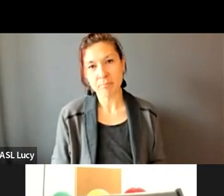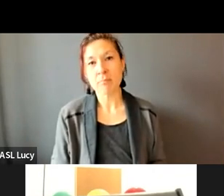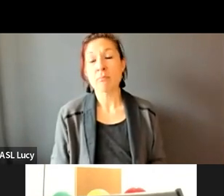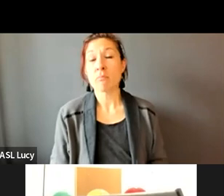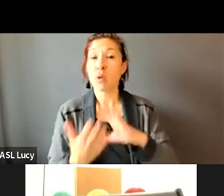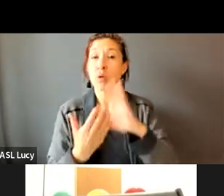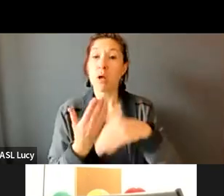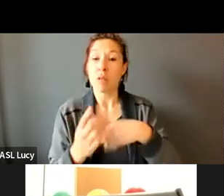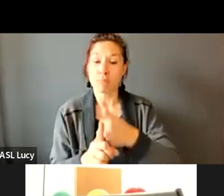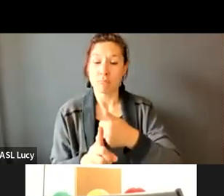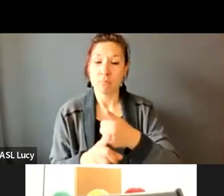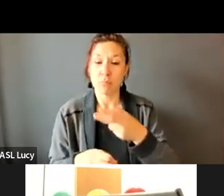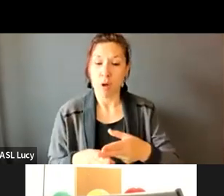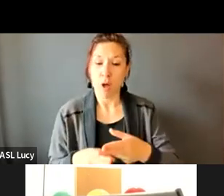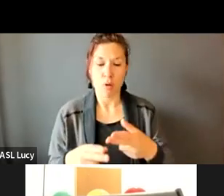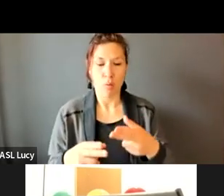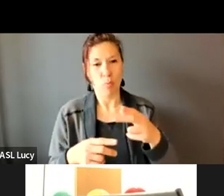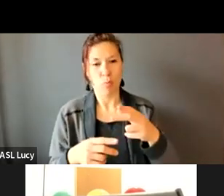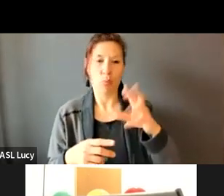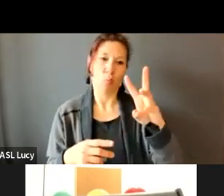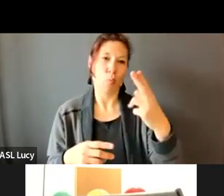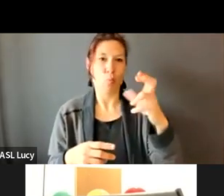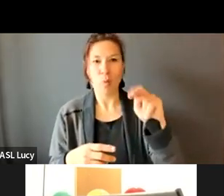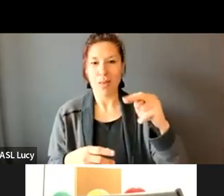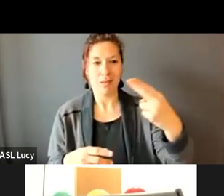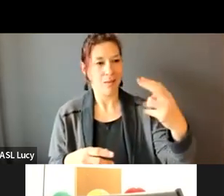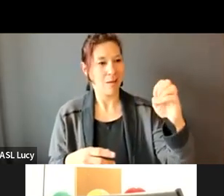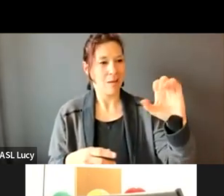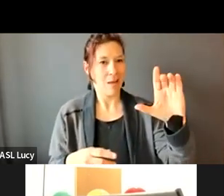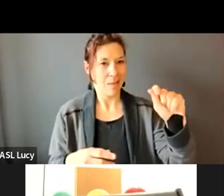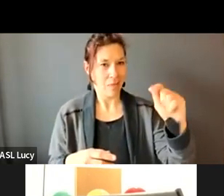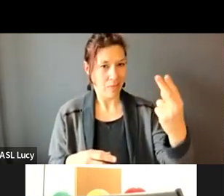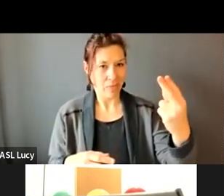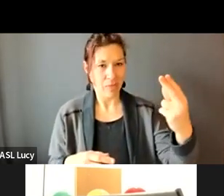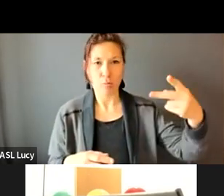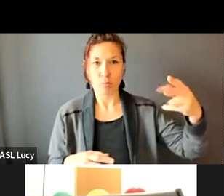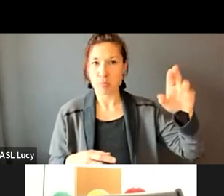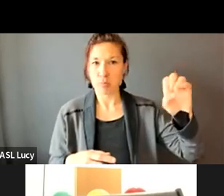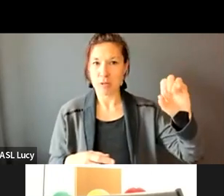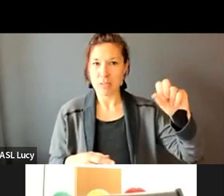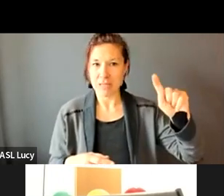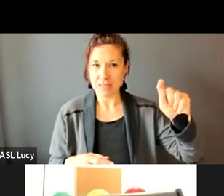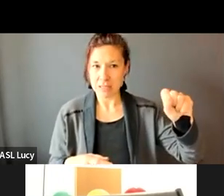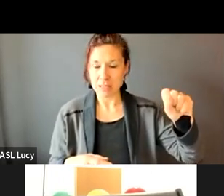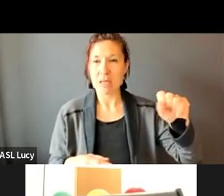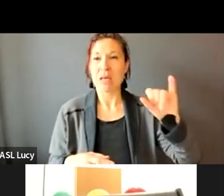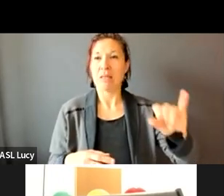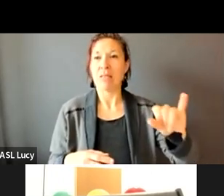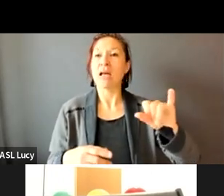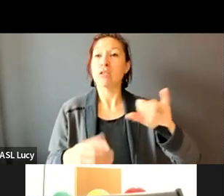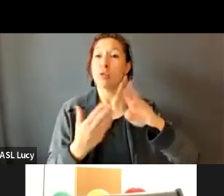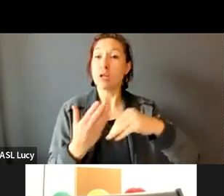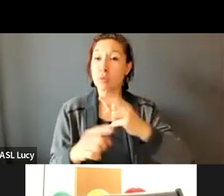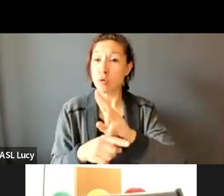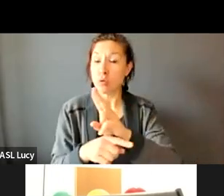here we may want to do it um you know early spring relative to student support as well because I think